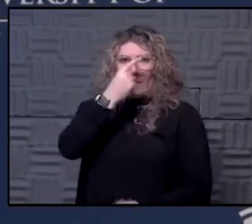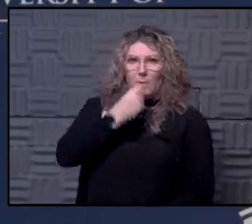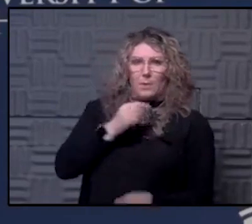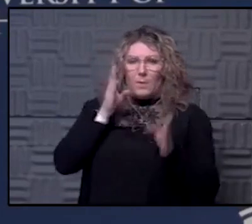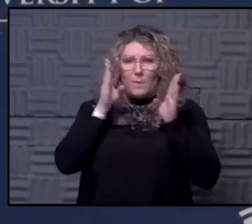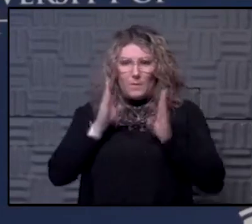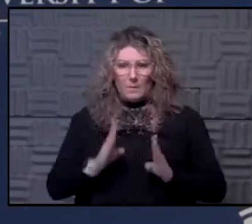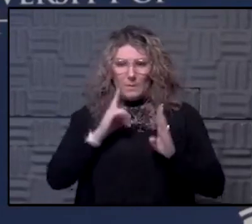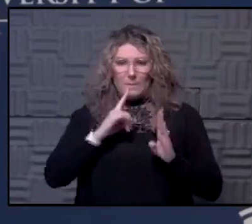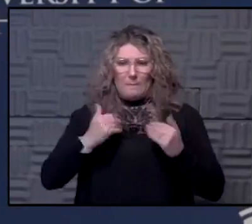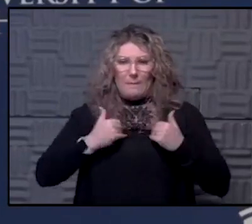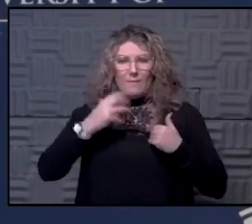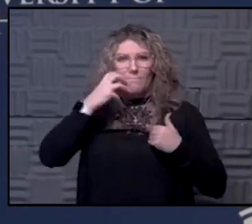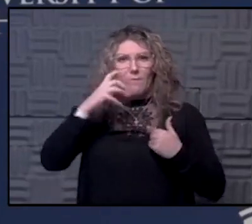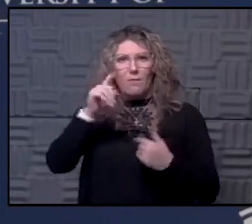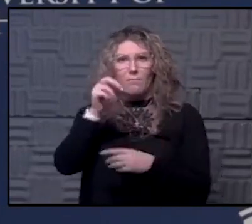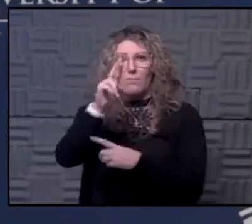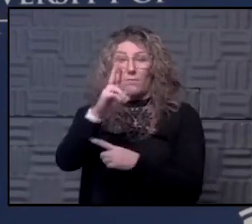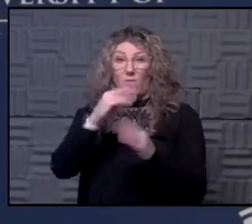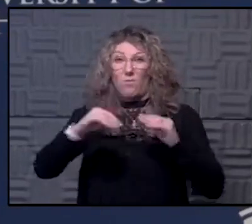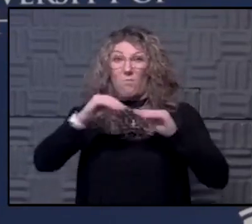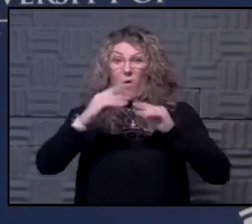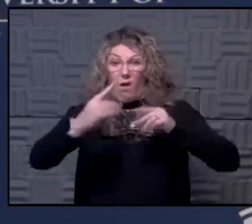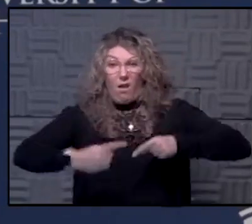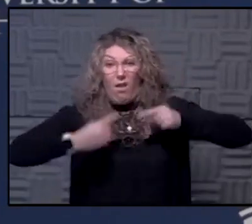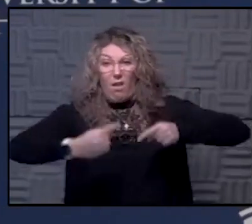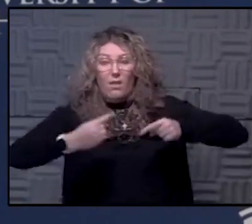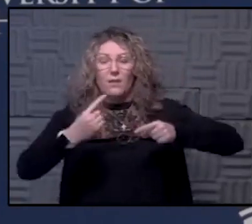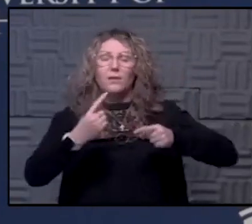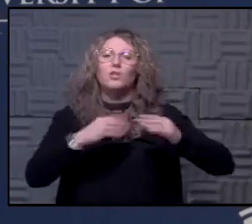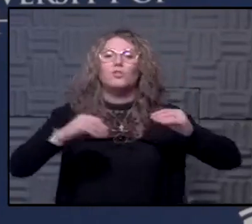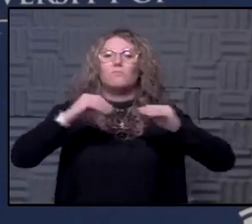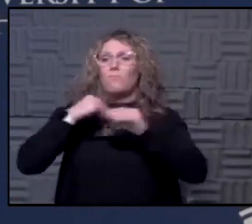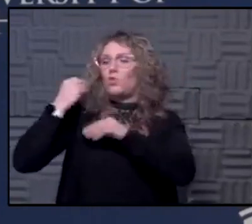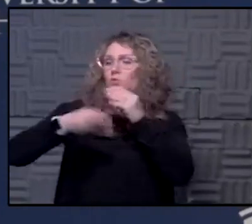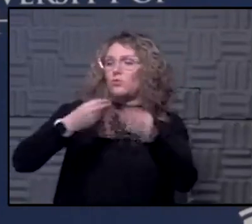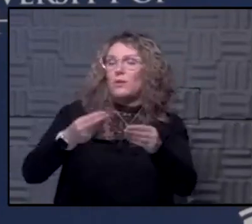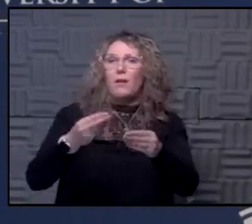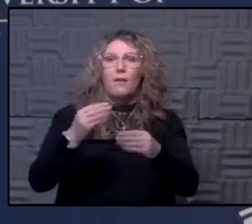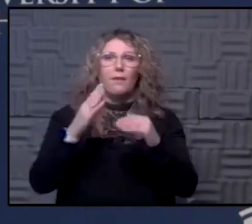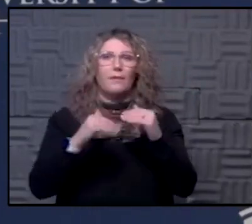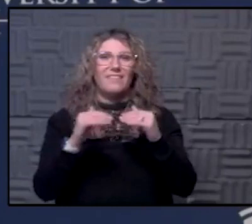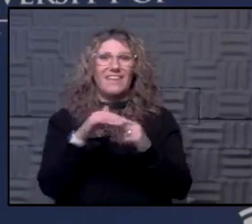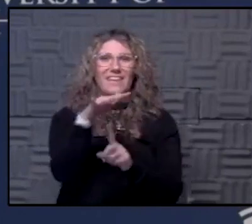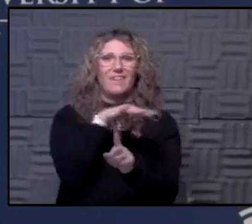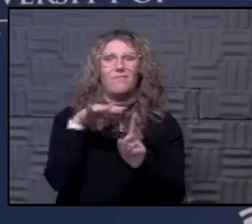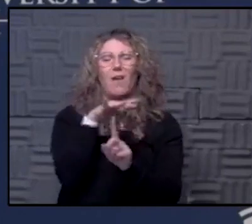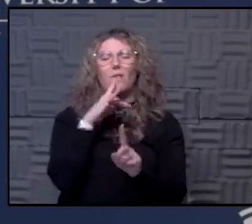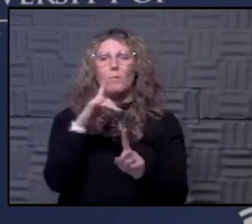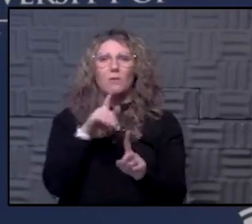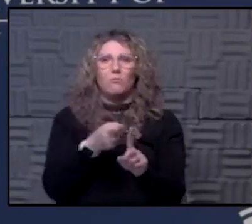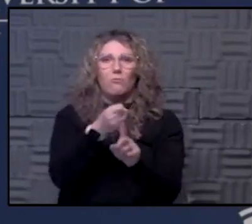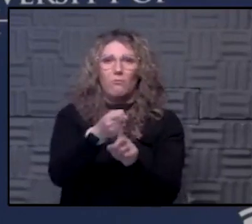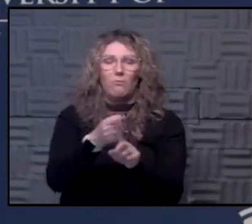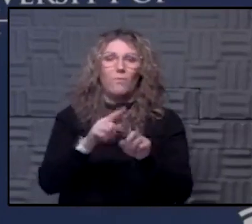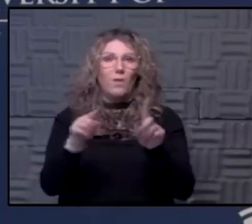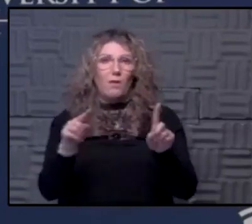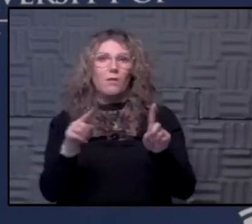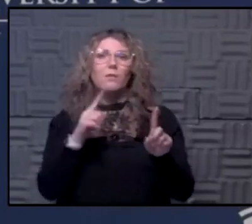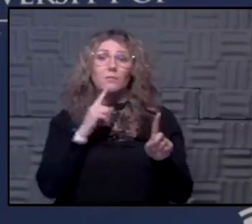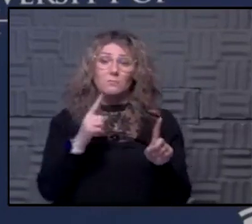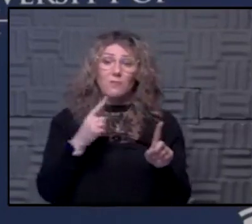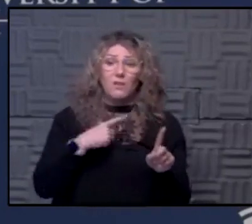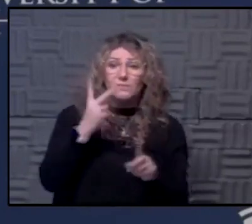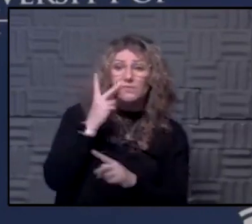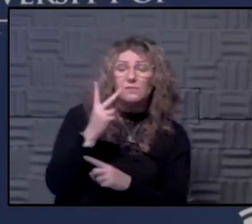liver actually have more trouble. That's probably because there's more genetic factor rather than environmental factor in those patients. But no, it can, I've